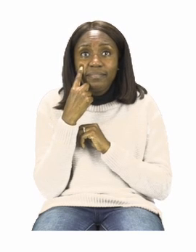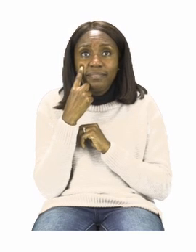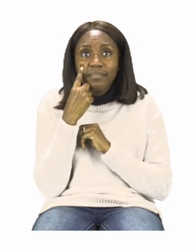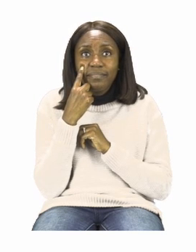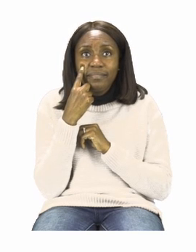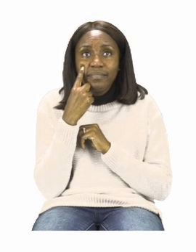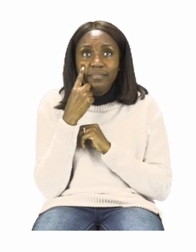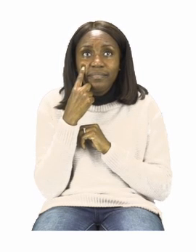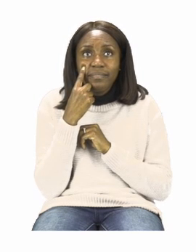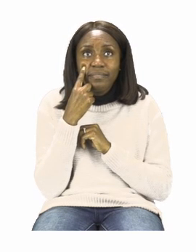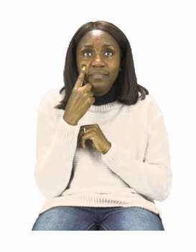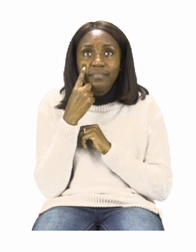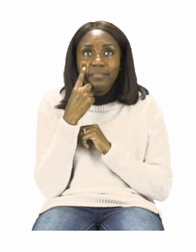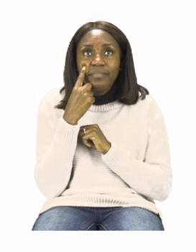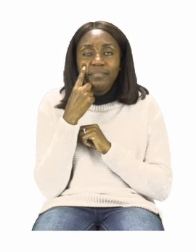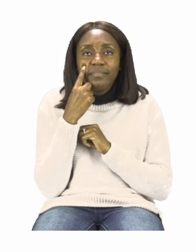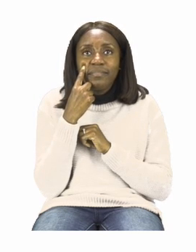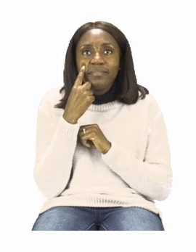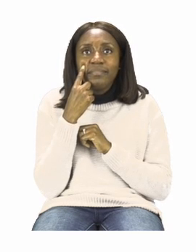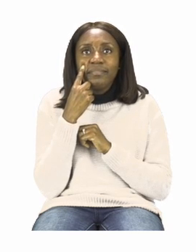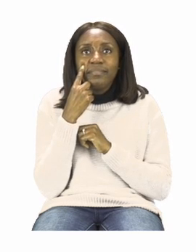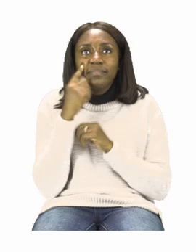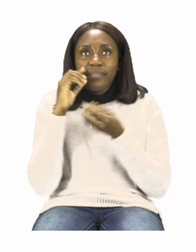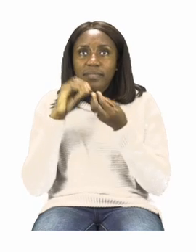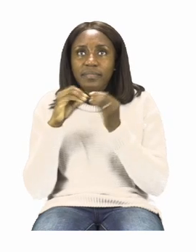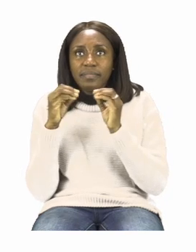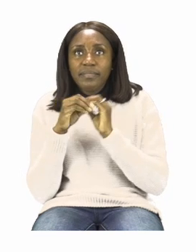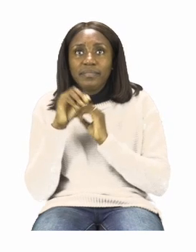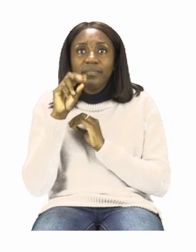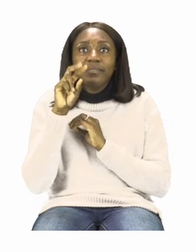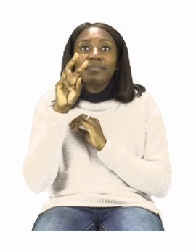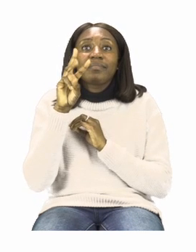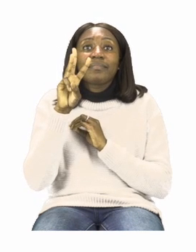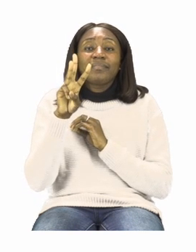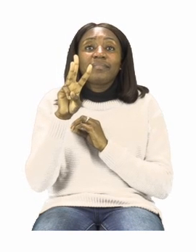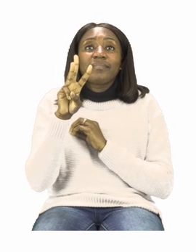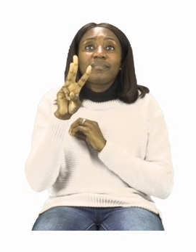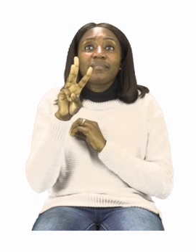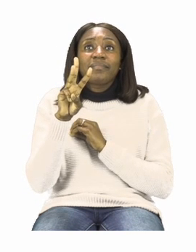Now look at picture number 3.